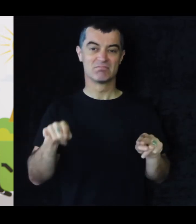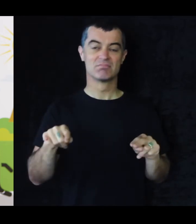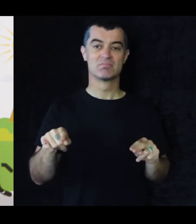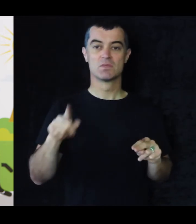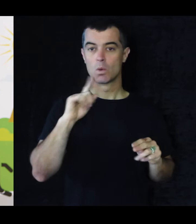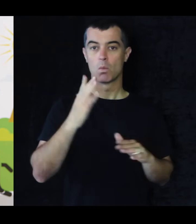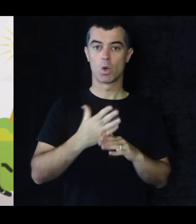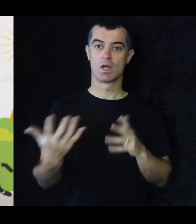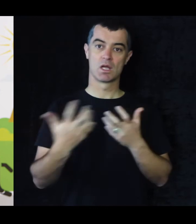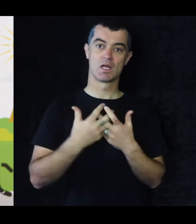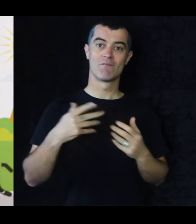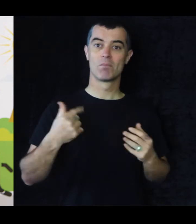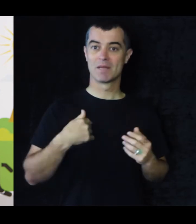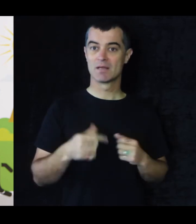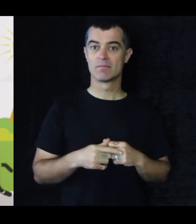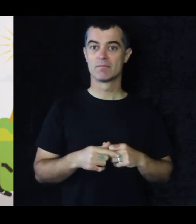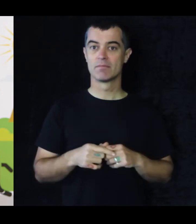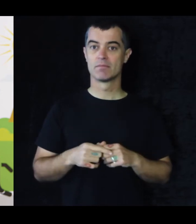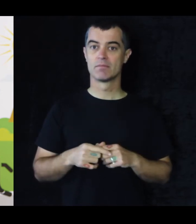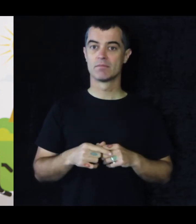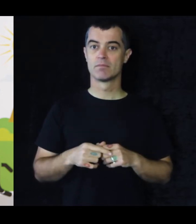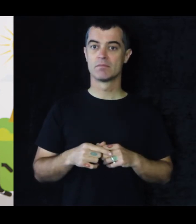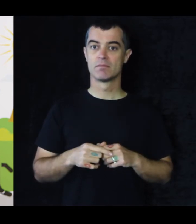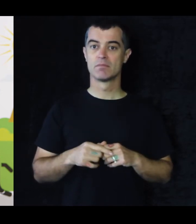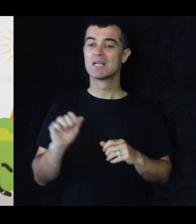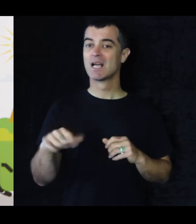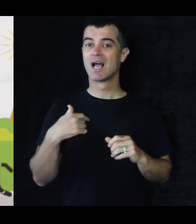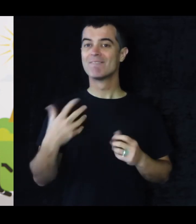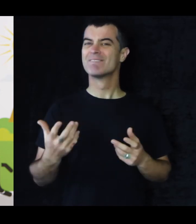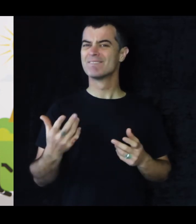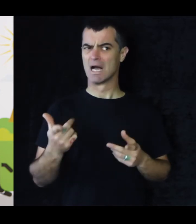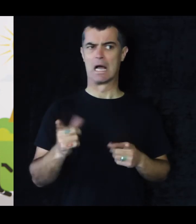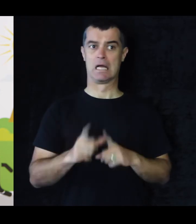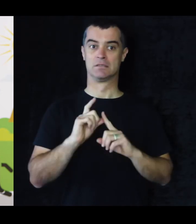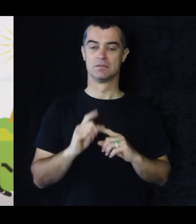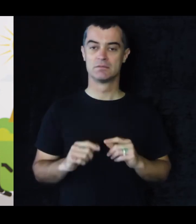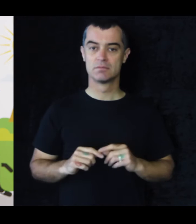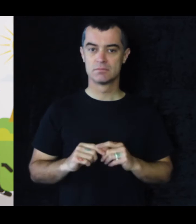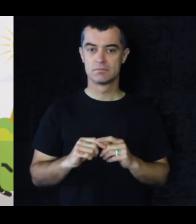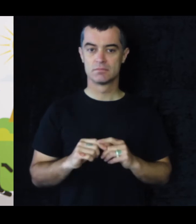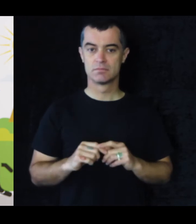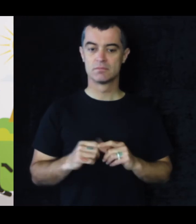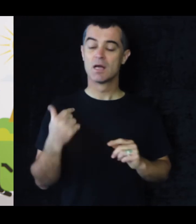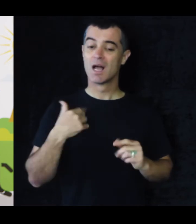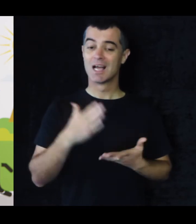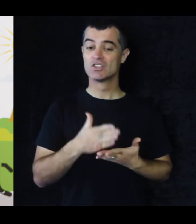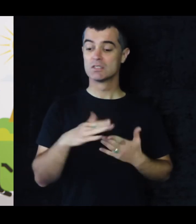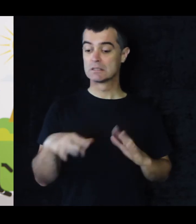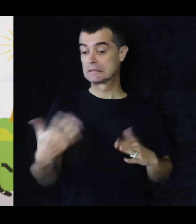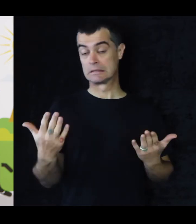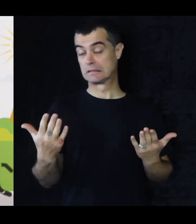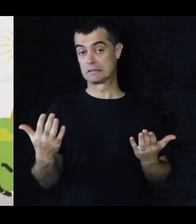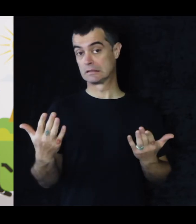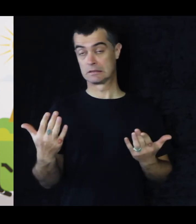would work for me. And I found it really hard. And I actually didn't get